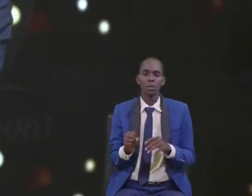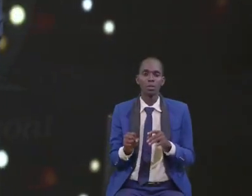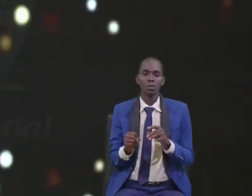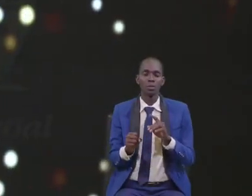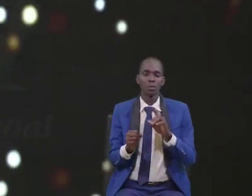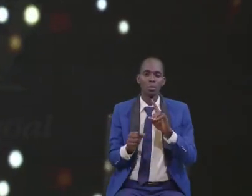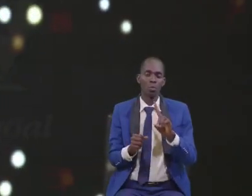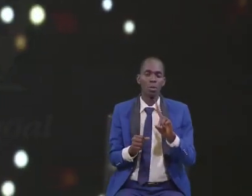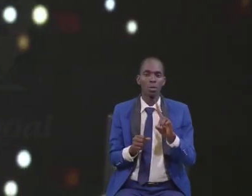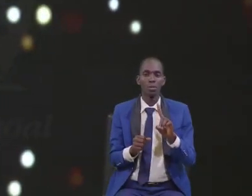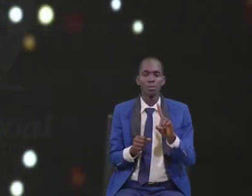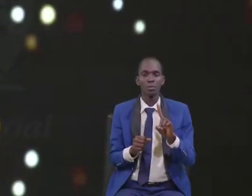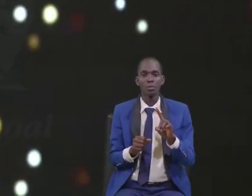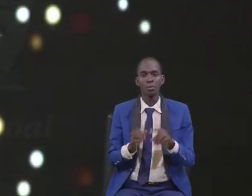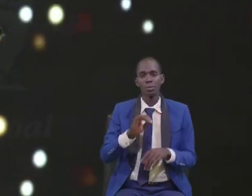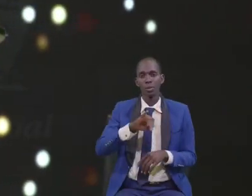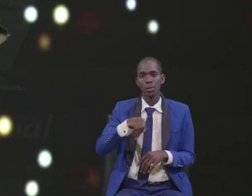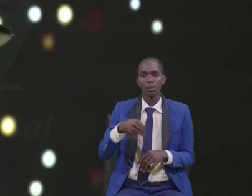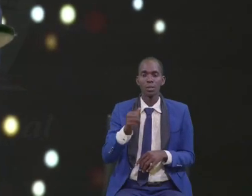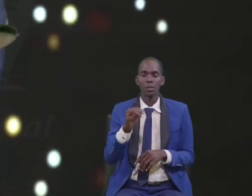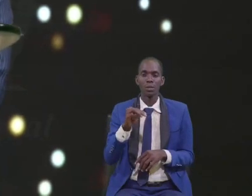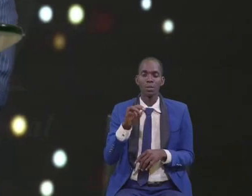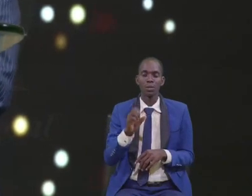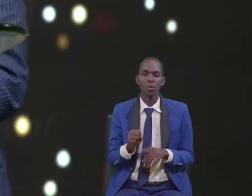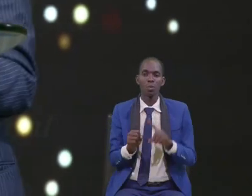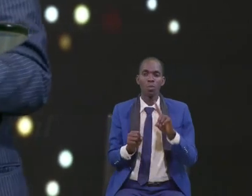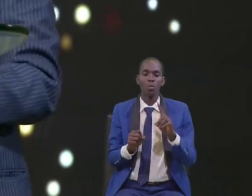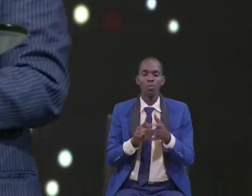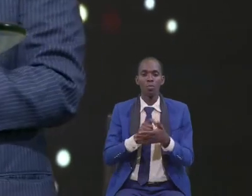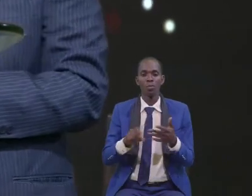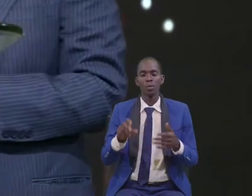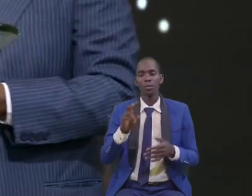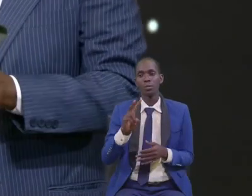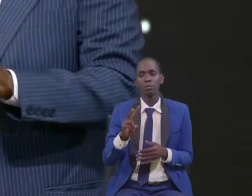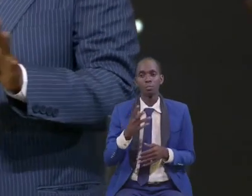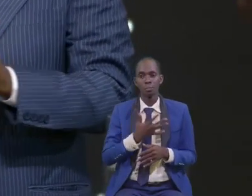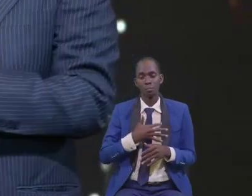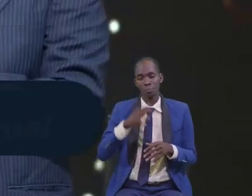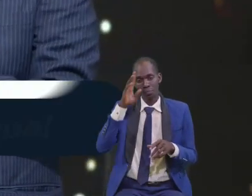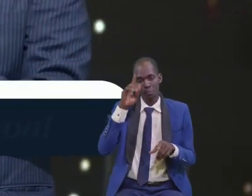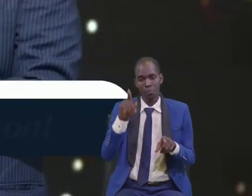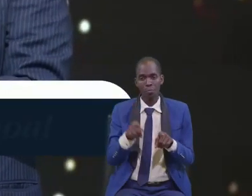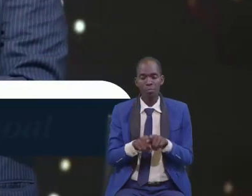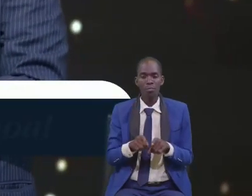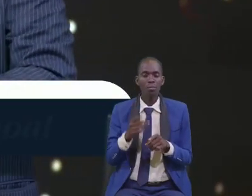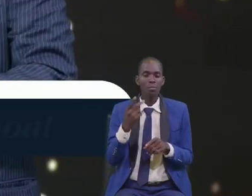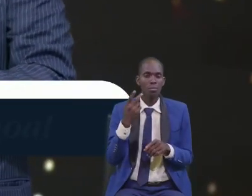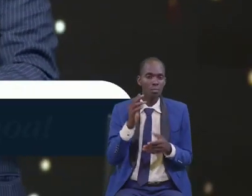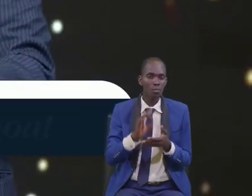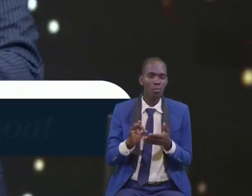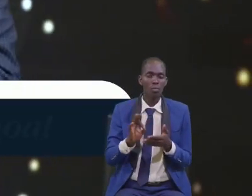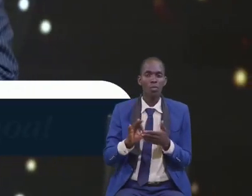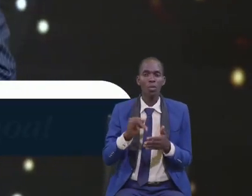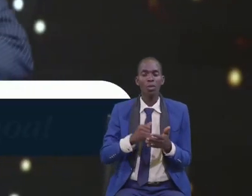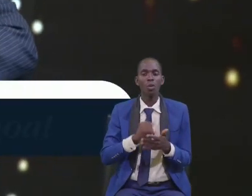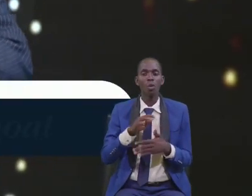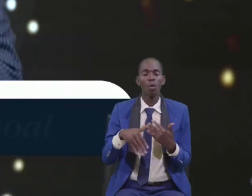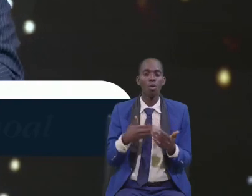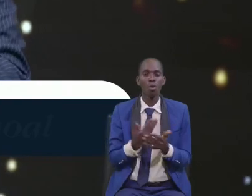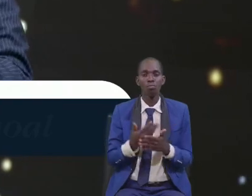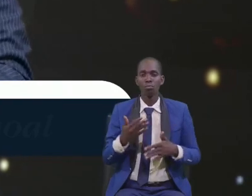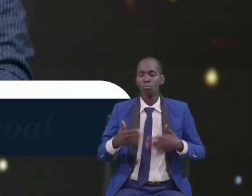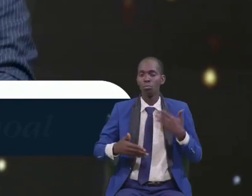study today. James chapter 1, we're reading from verse 2. My brethren, count it all joy when ye